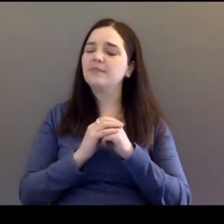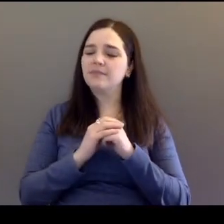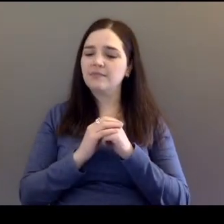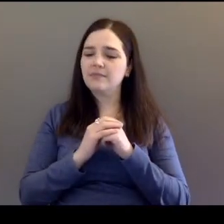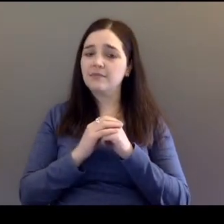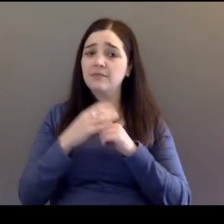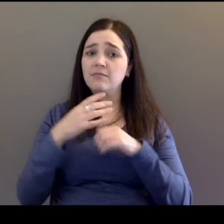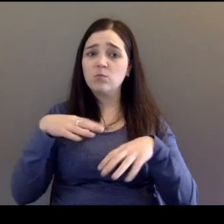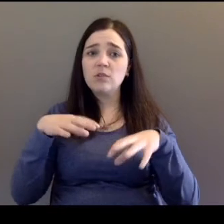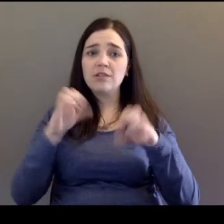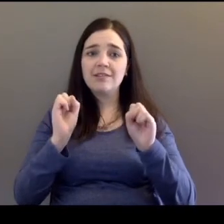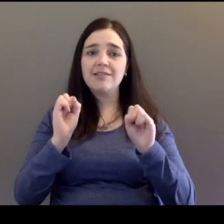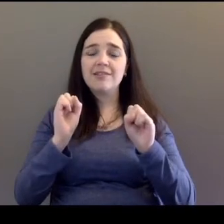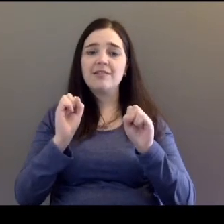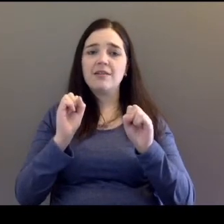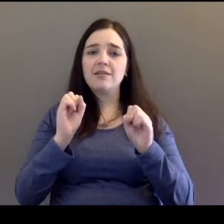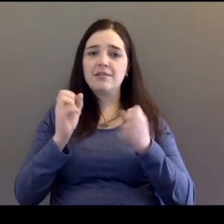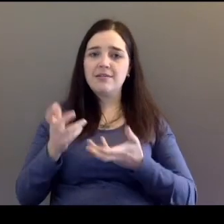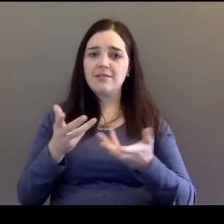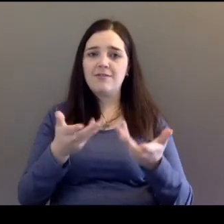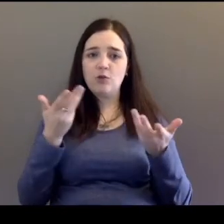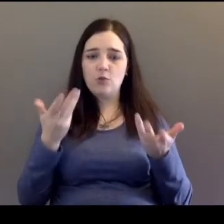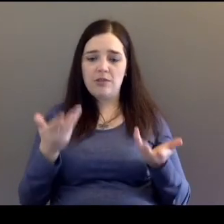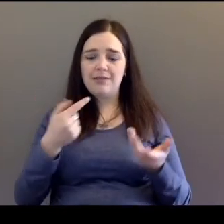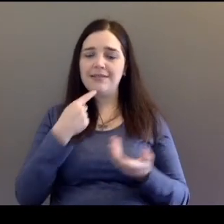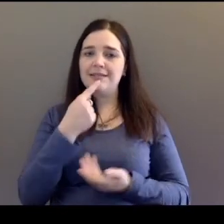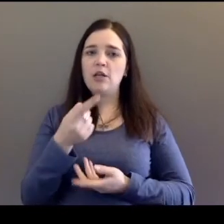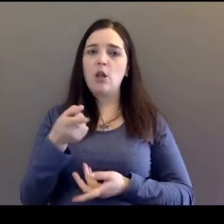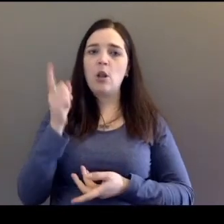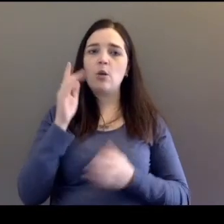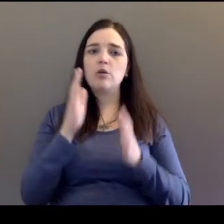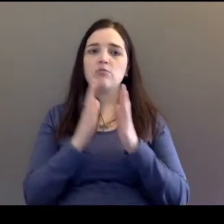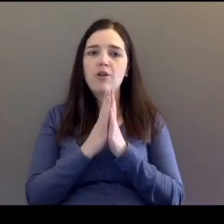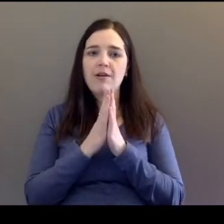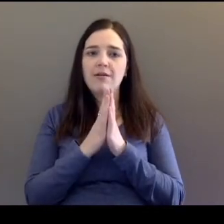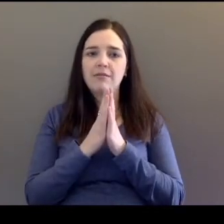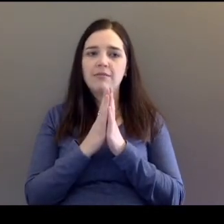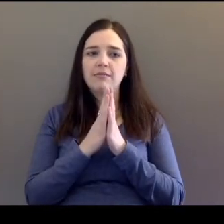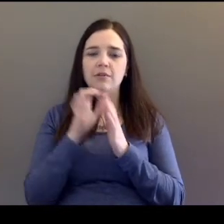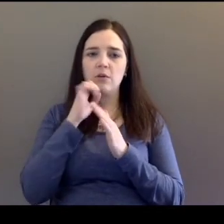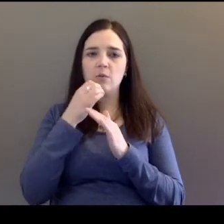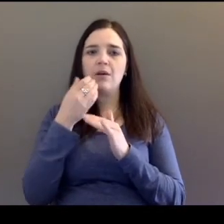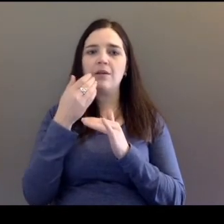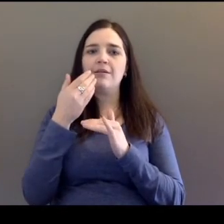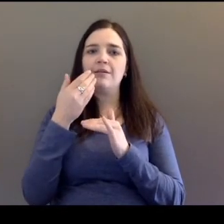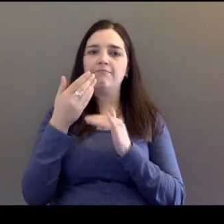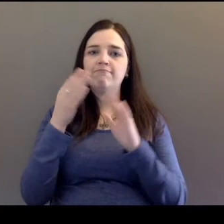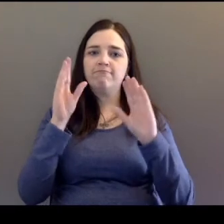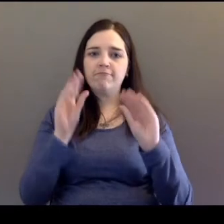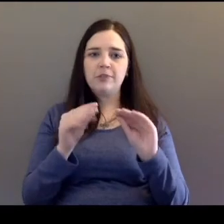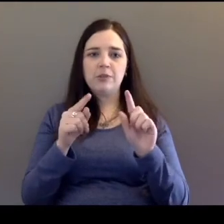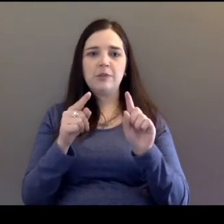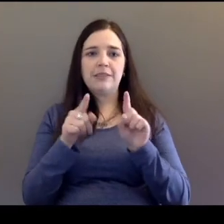We began our service saying the Lord's Prayer. Let's end by saying it again.